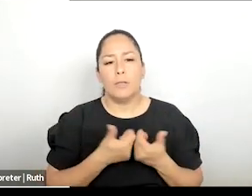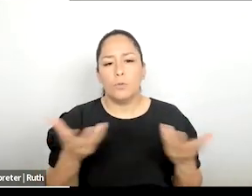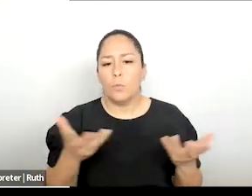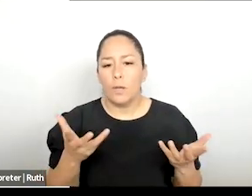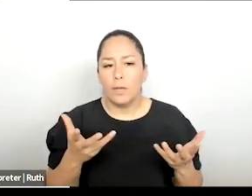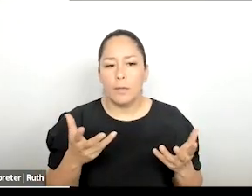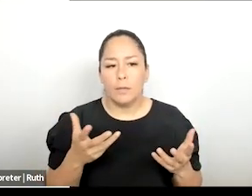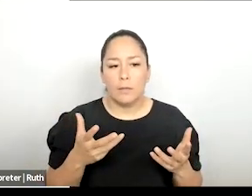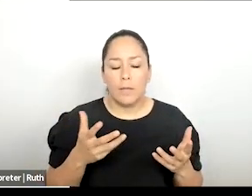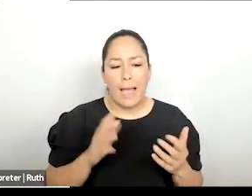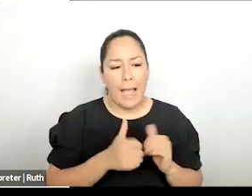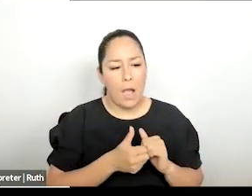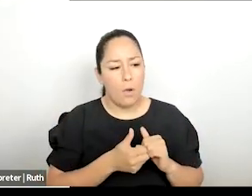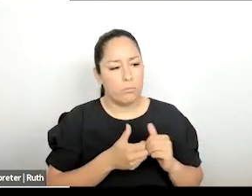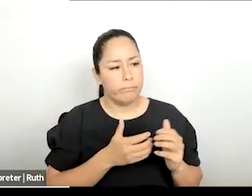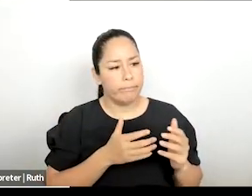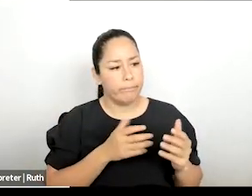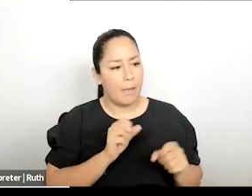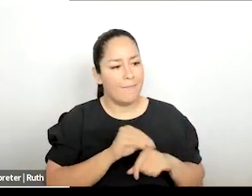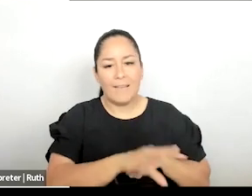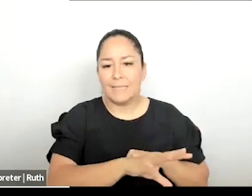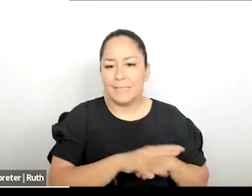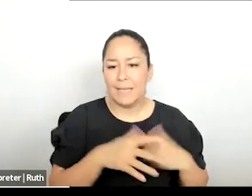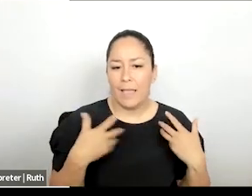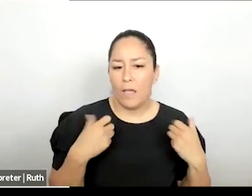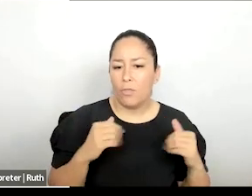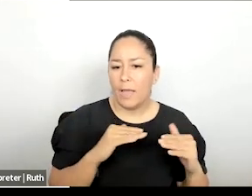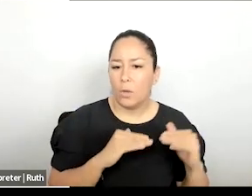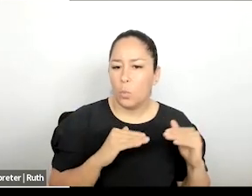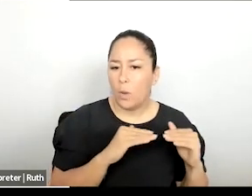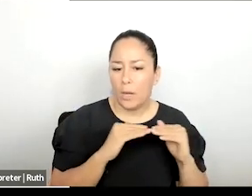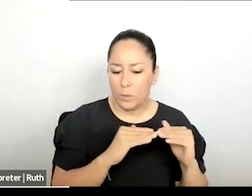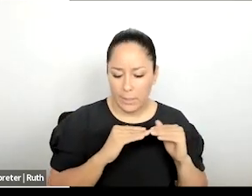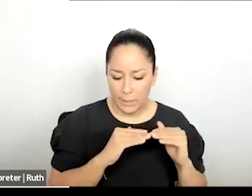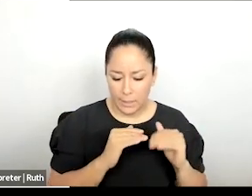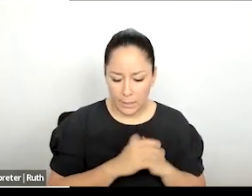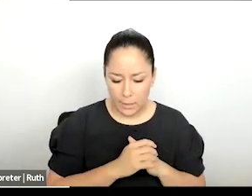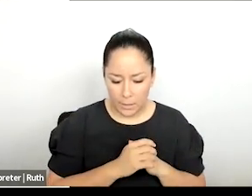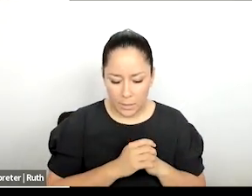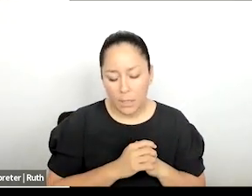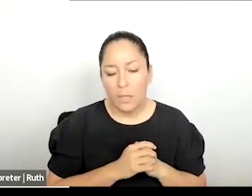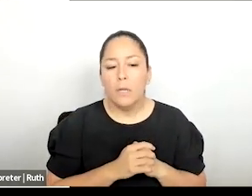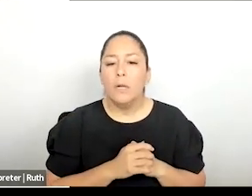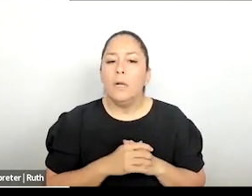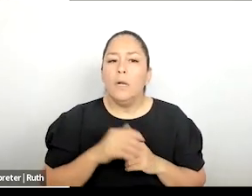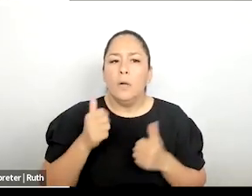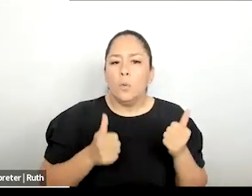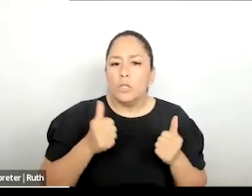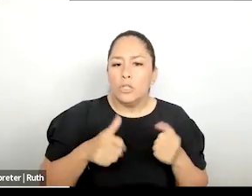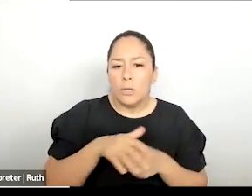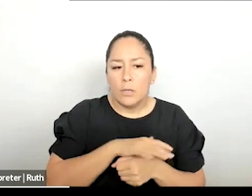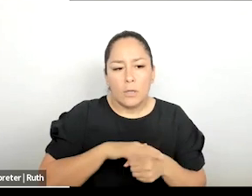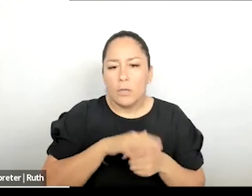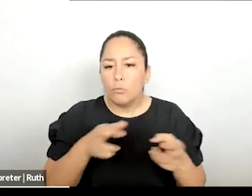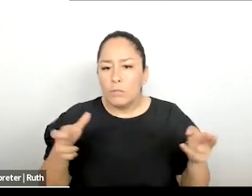equity. It should be specific to a community. Maybe that community is by geographic region. Maybe that